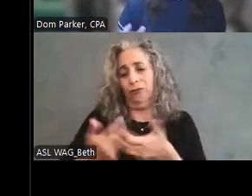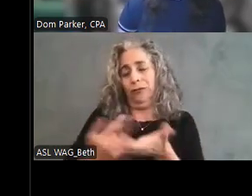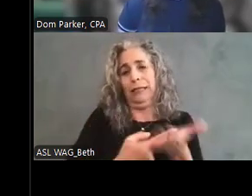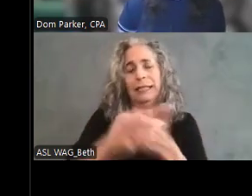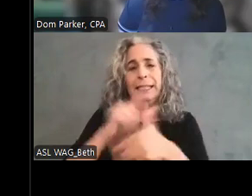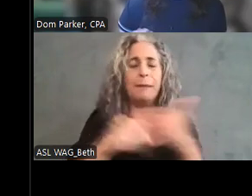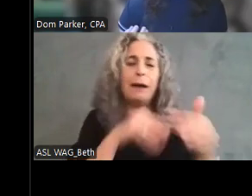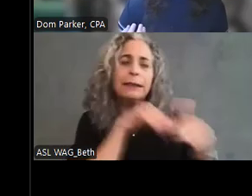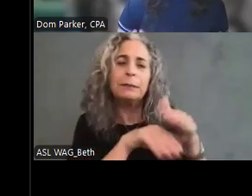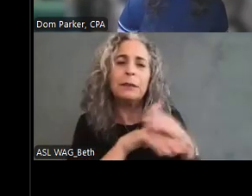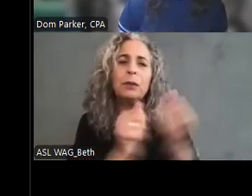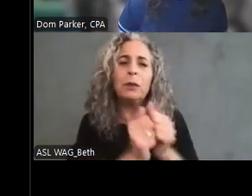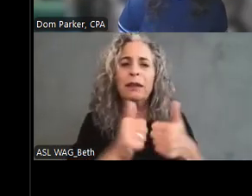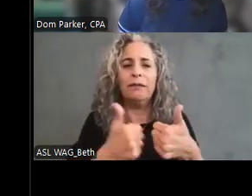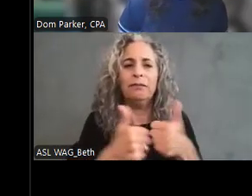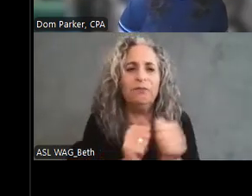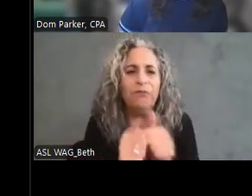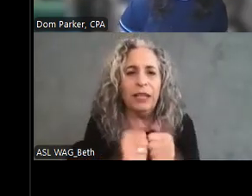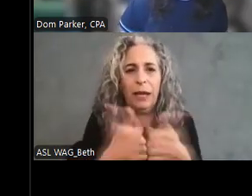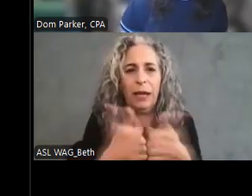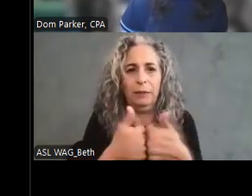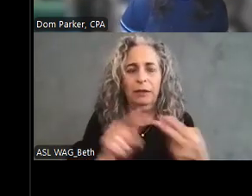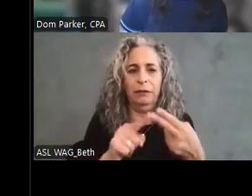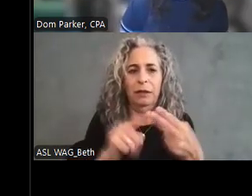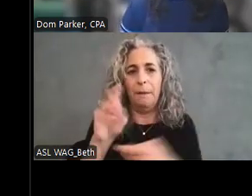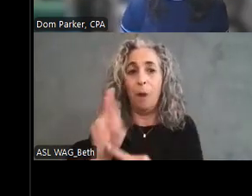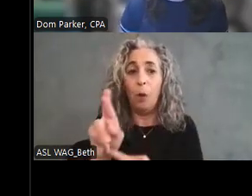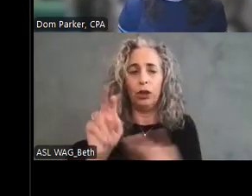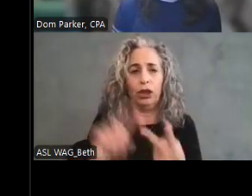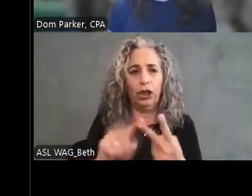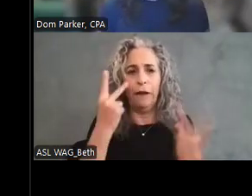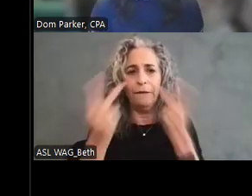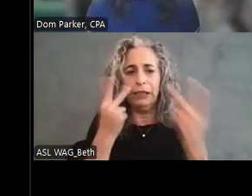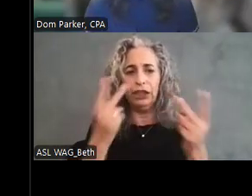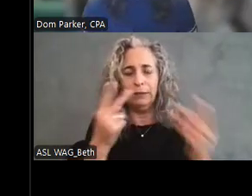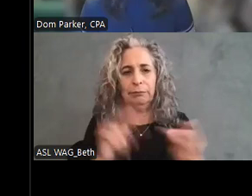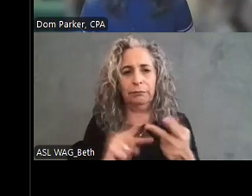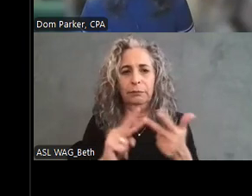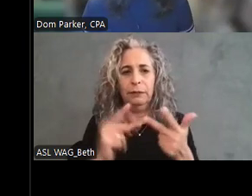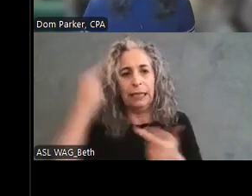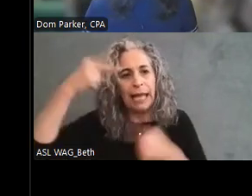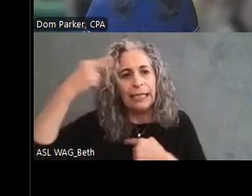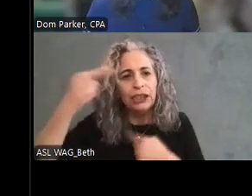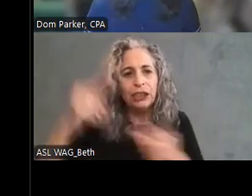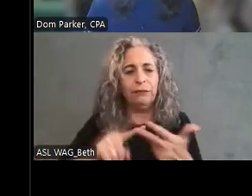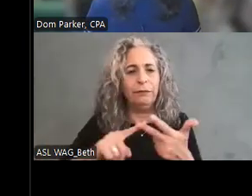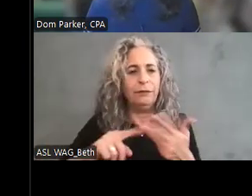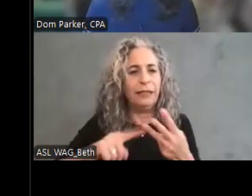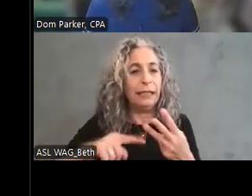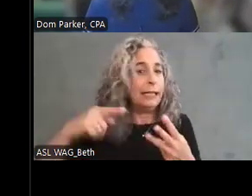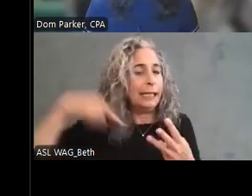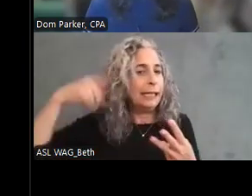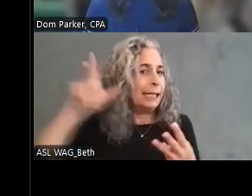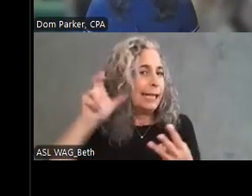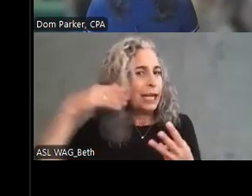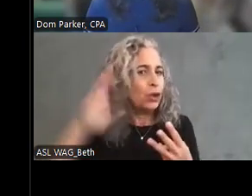So there's motor, vision, cognition, hearing, and speech. Now, what this means is